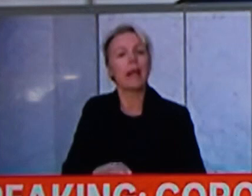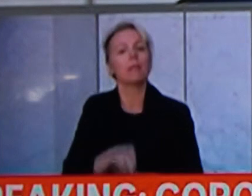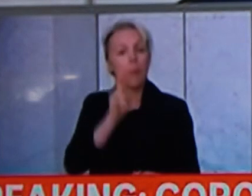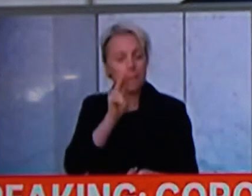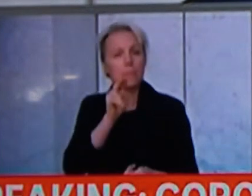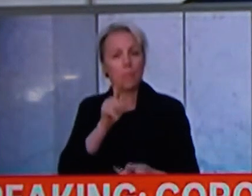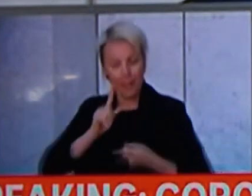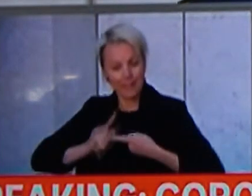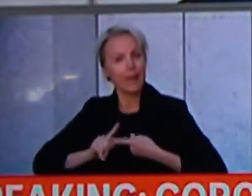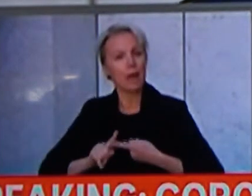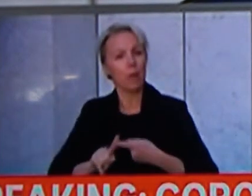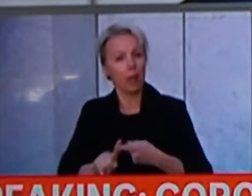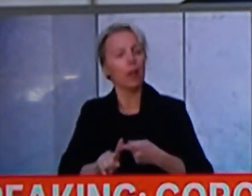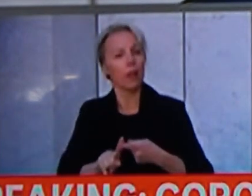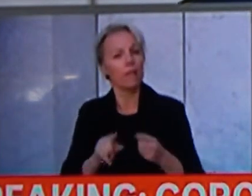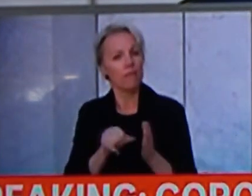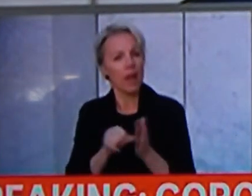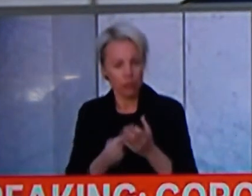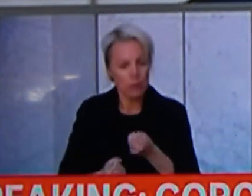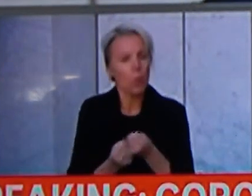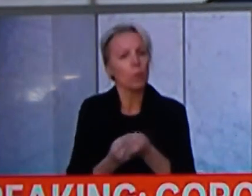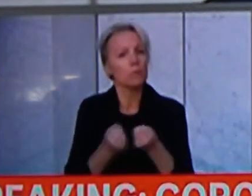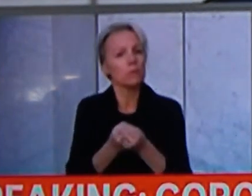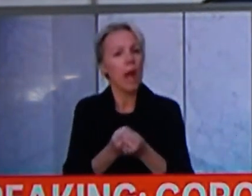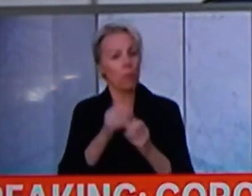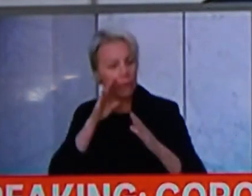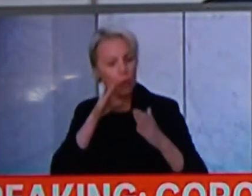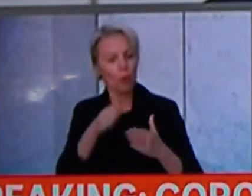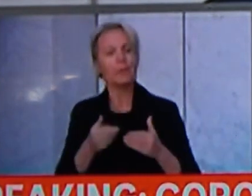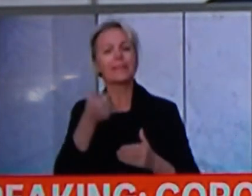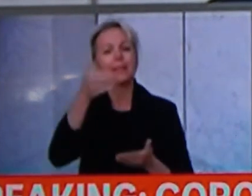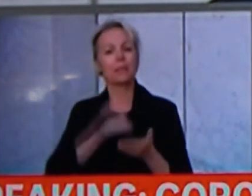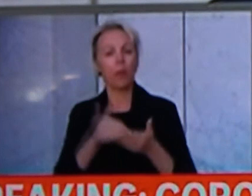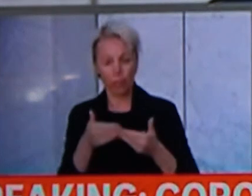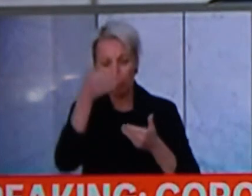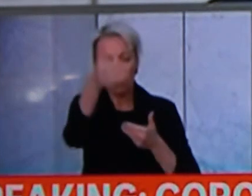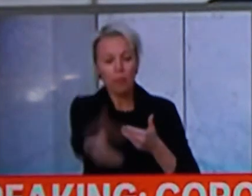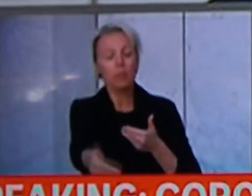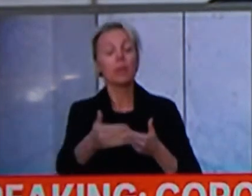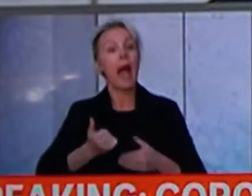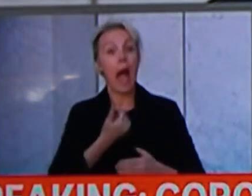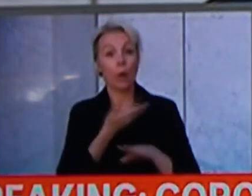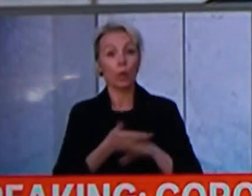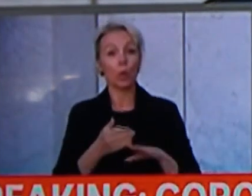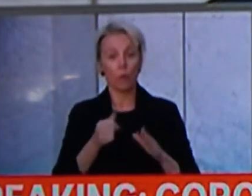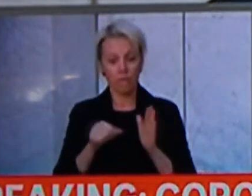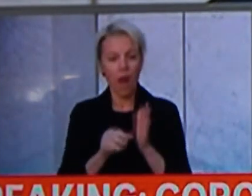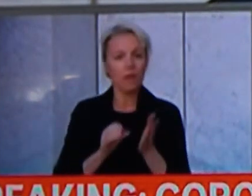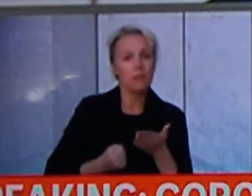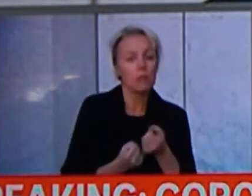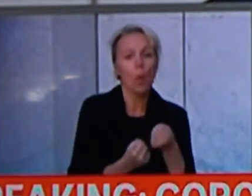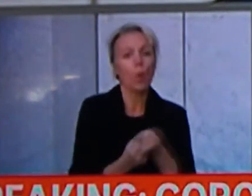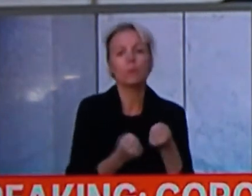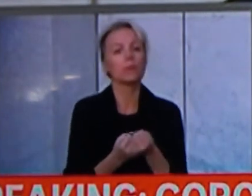sustainable over that, and they're focused on that 6-month period in particular. They're temporary, they're not structural, with the exception